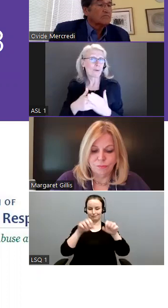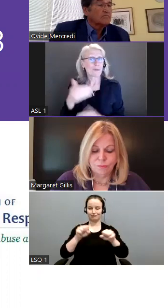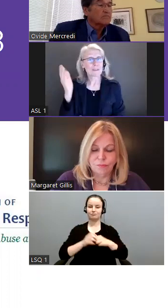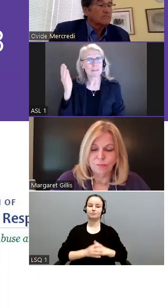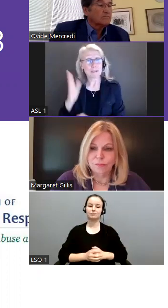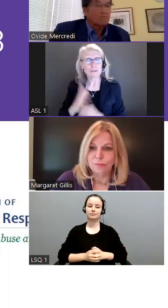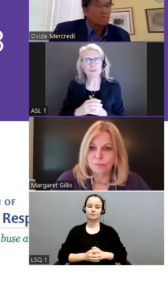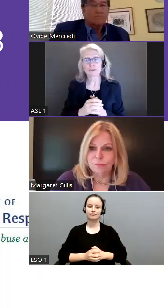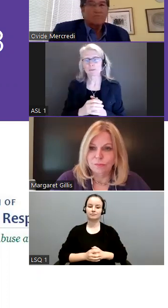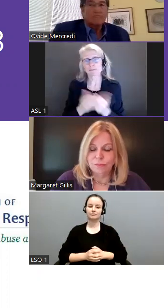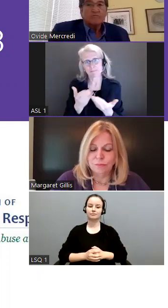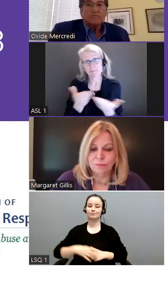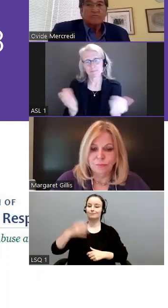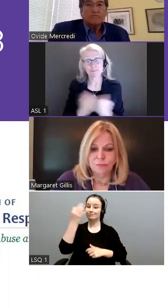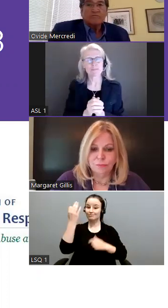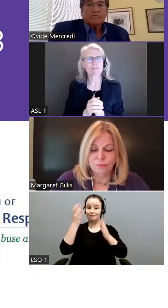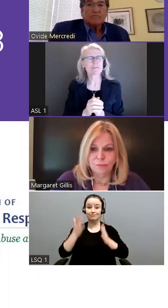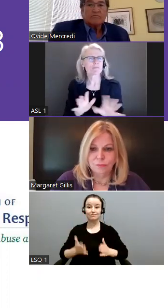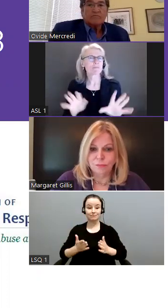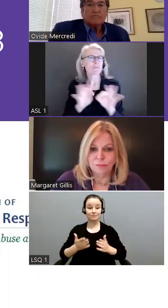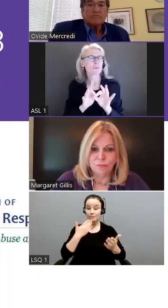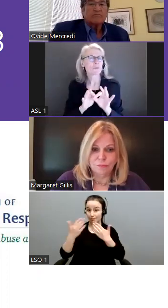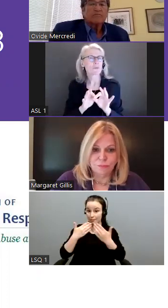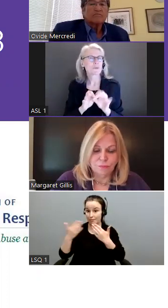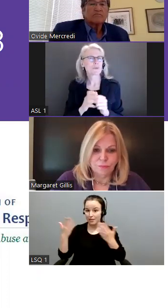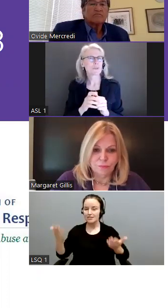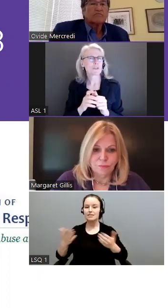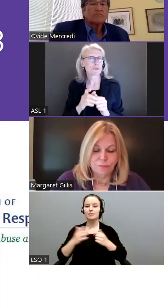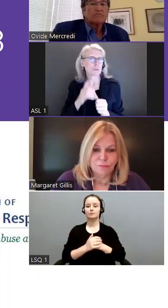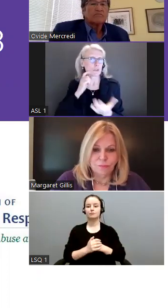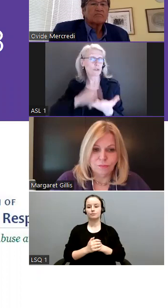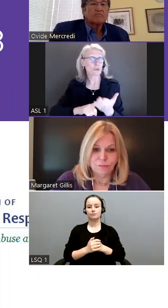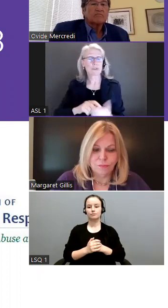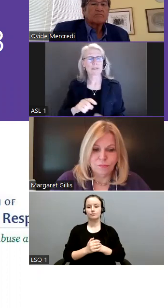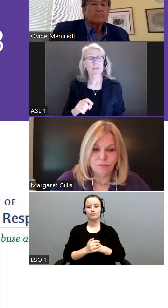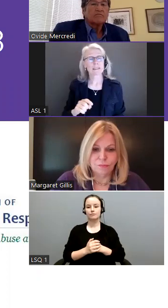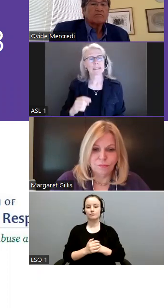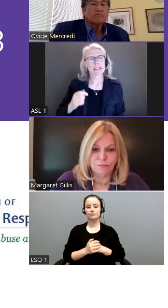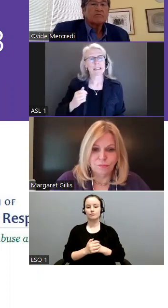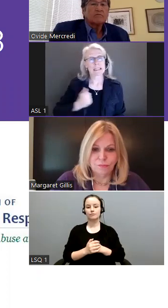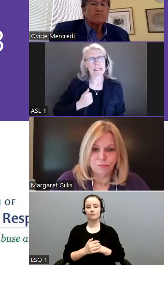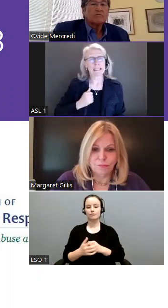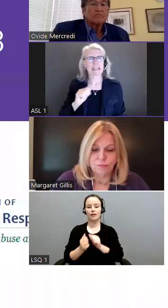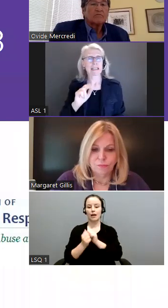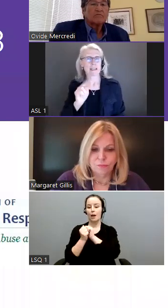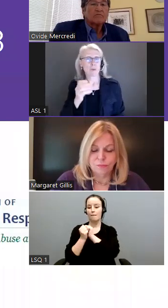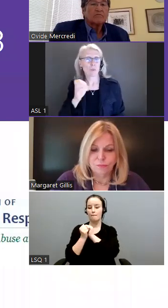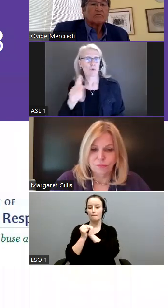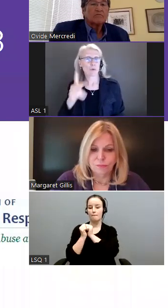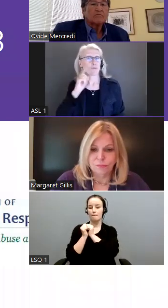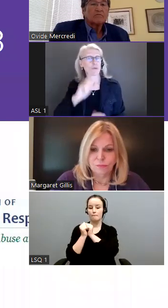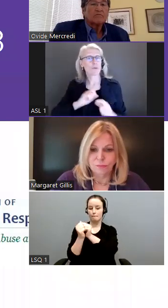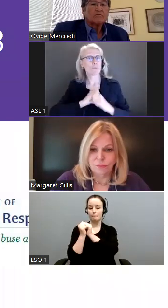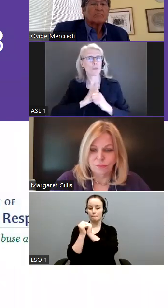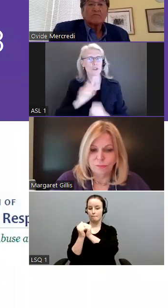as well. So I just want to acknowledge our partners with the Canadian Network for the Prevention of Elder Abuse, and